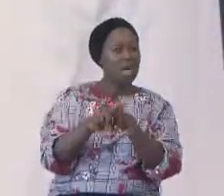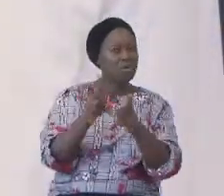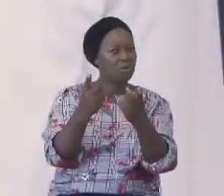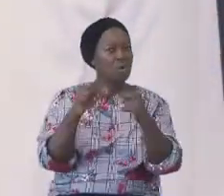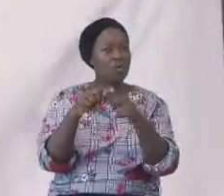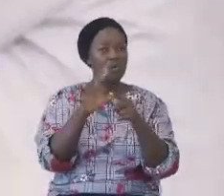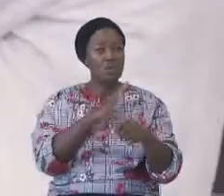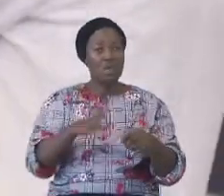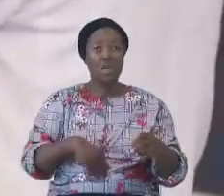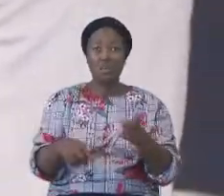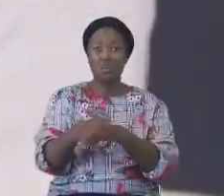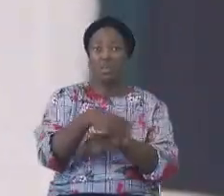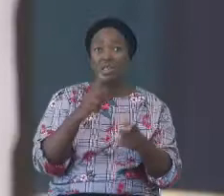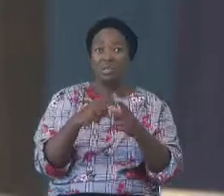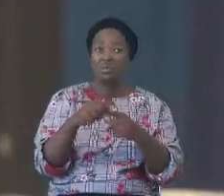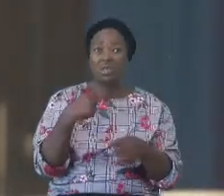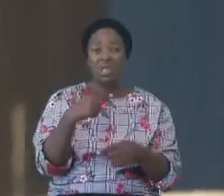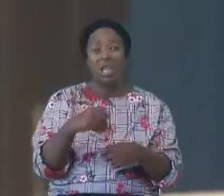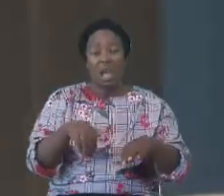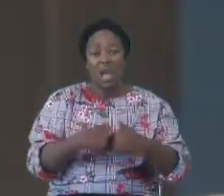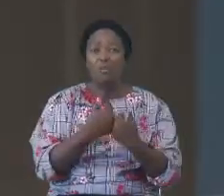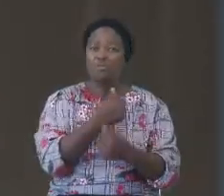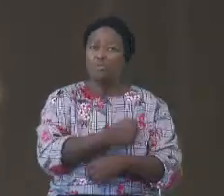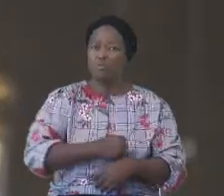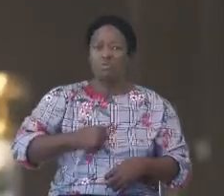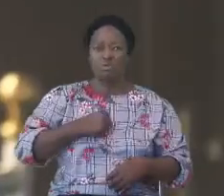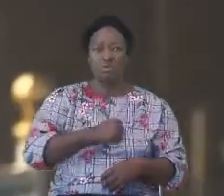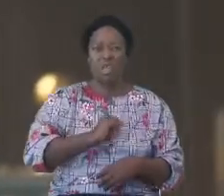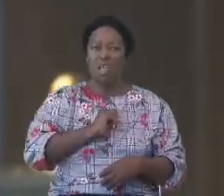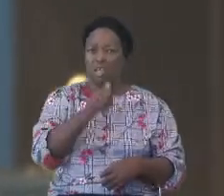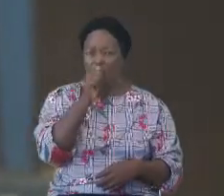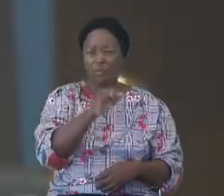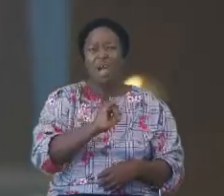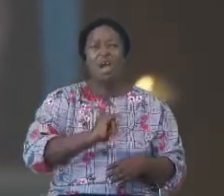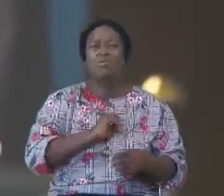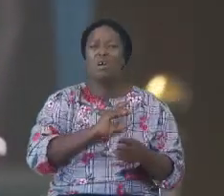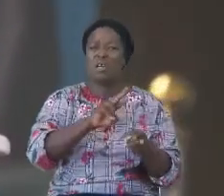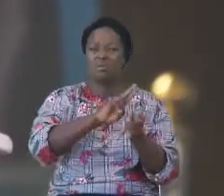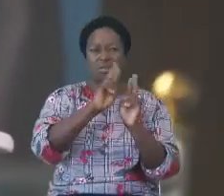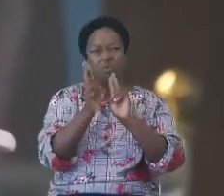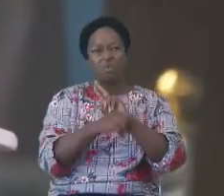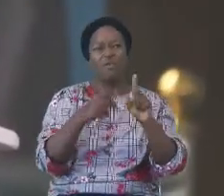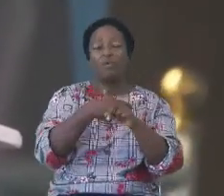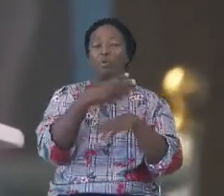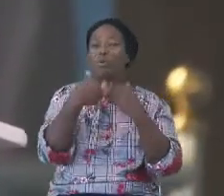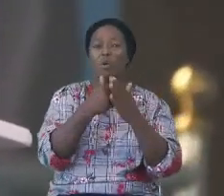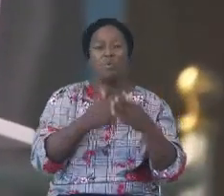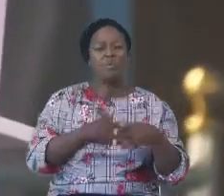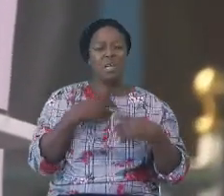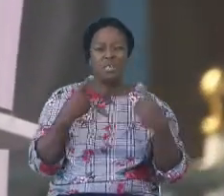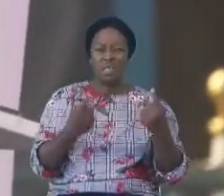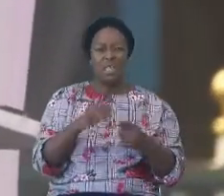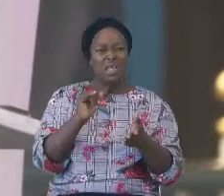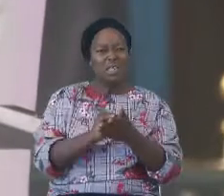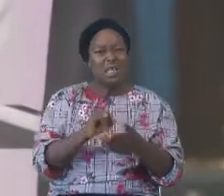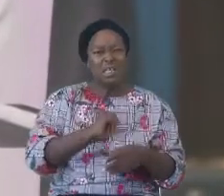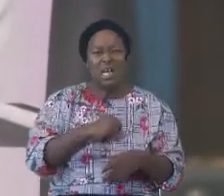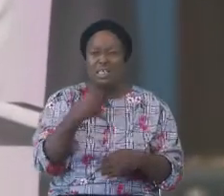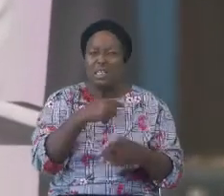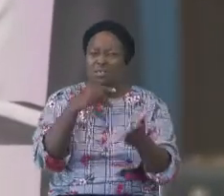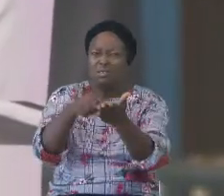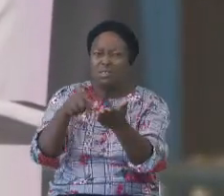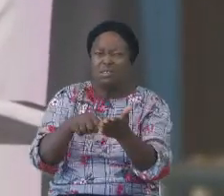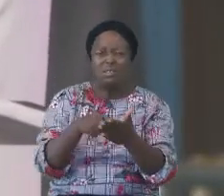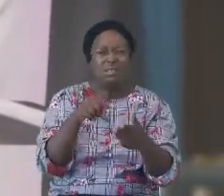rejected him in the past, as you come to Christ today and you say, how sorry I am, how repentant